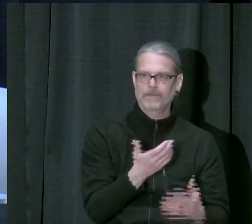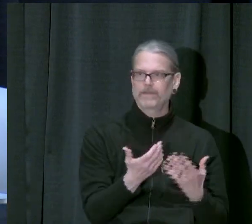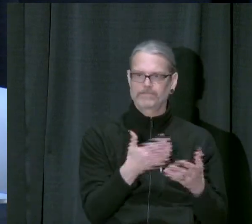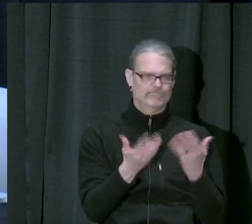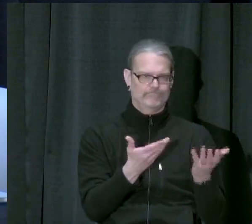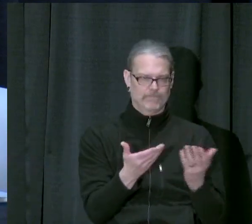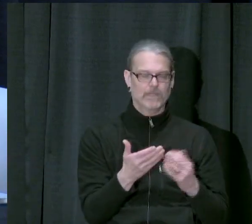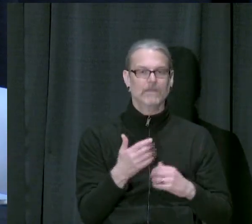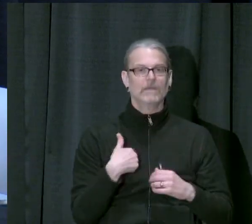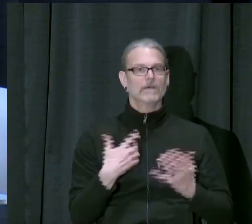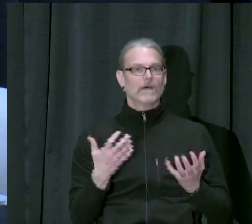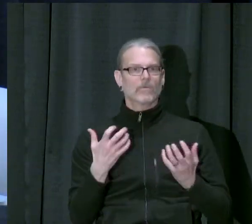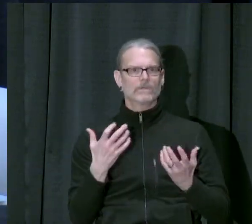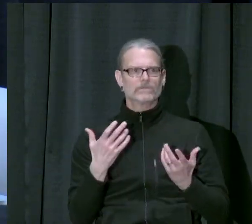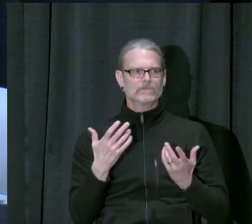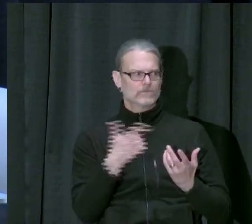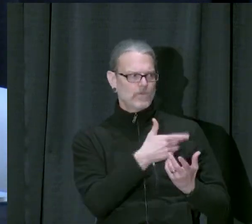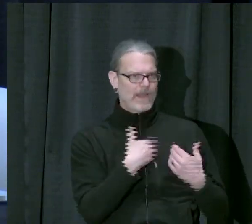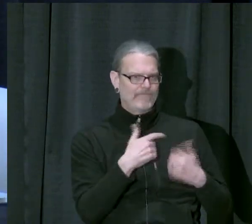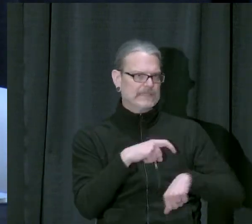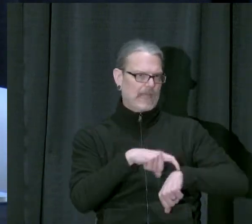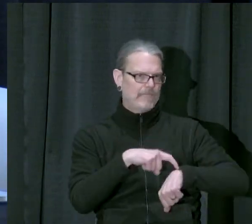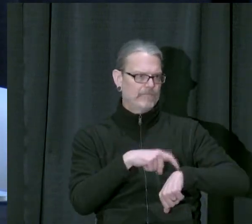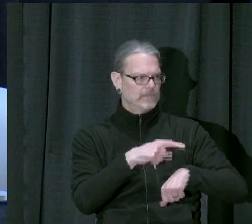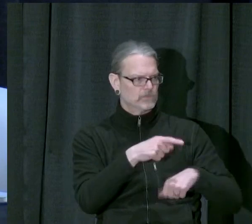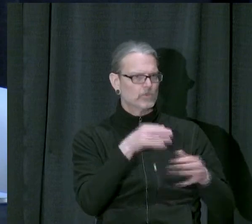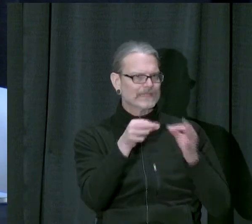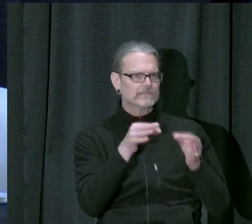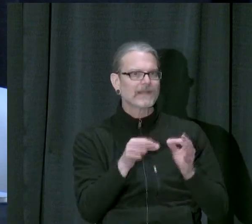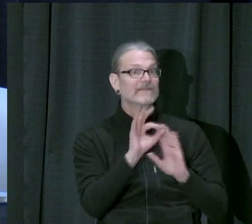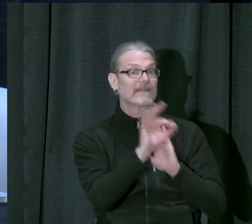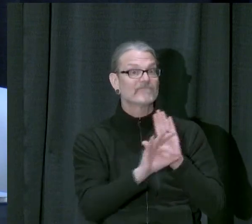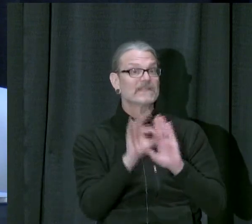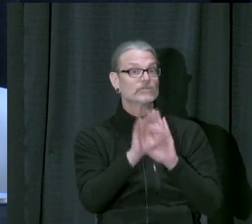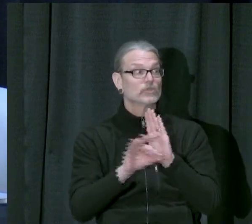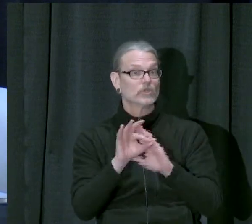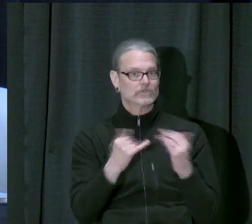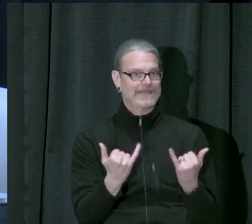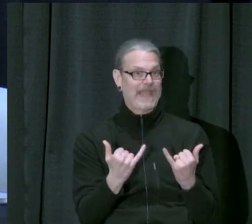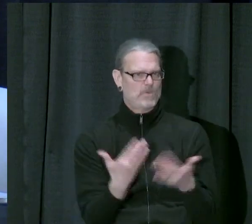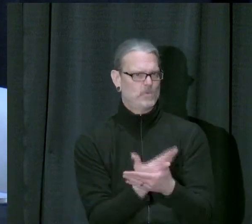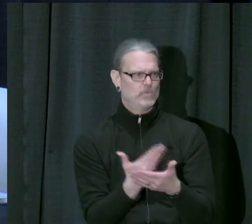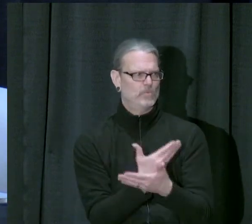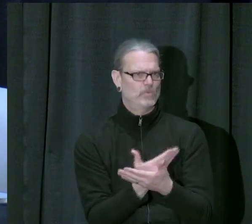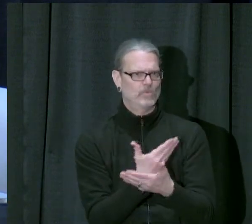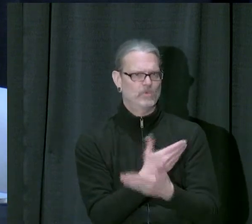I want to give you guys a chance to talk about the features that you've been working on, things that you've